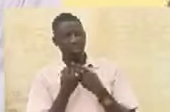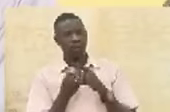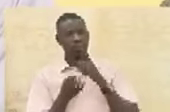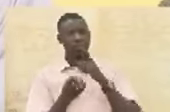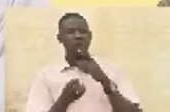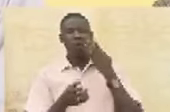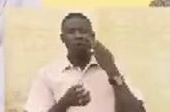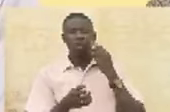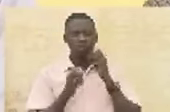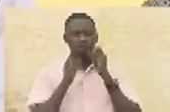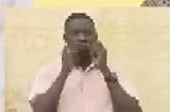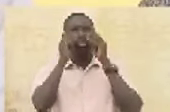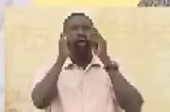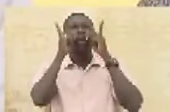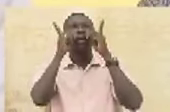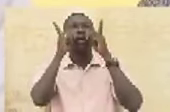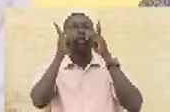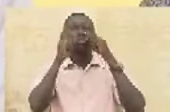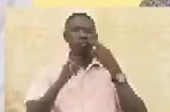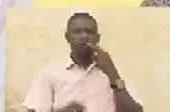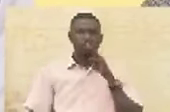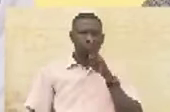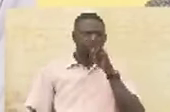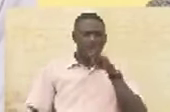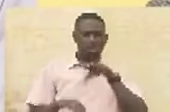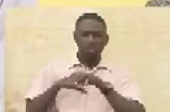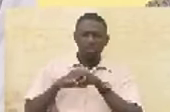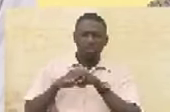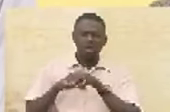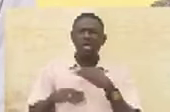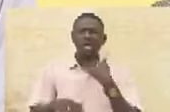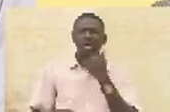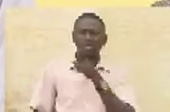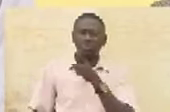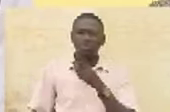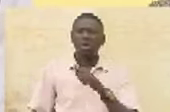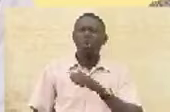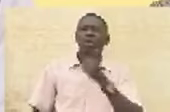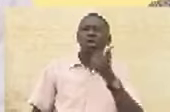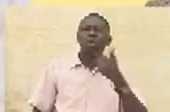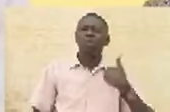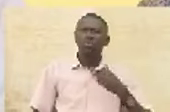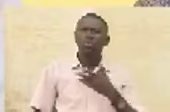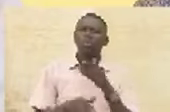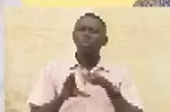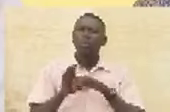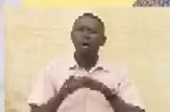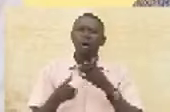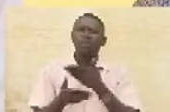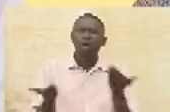Brinya Fanutema, Yemonyo Nininka Molle.